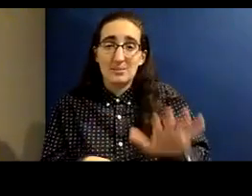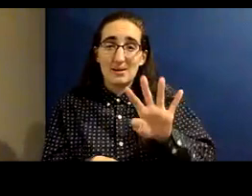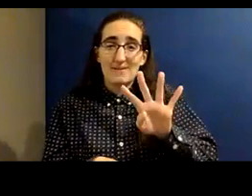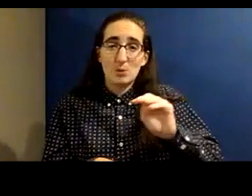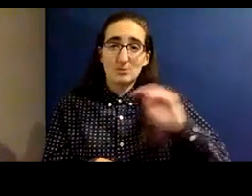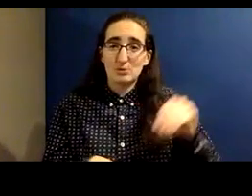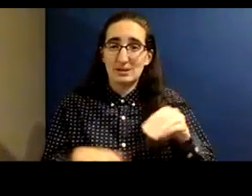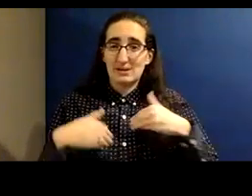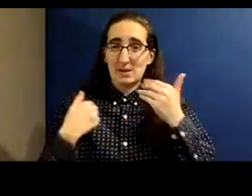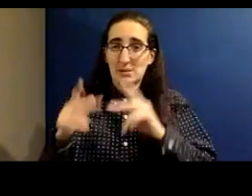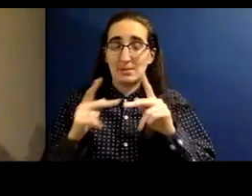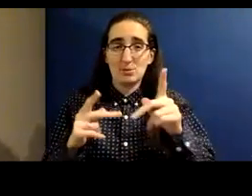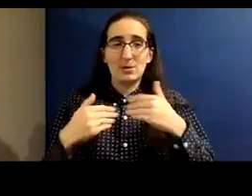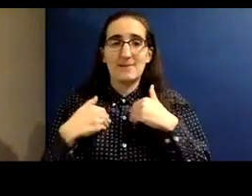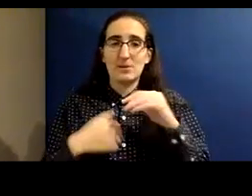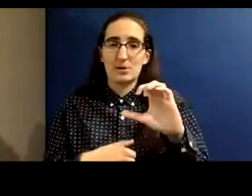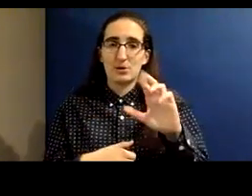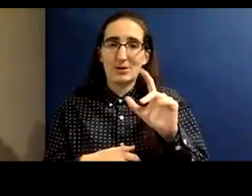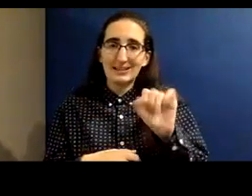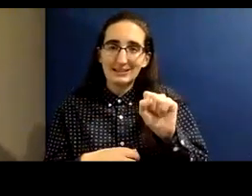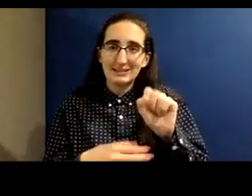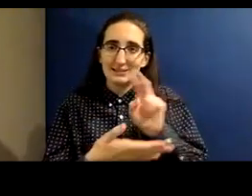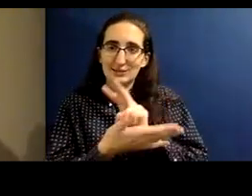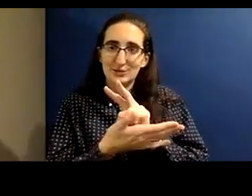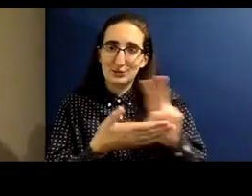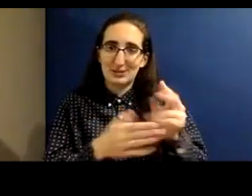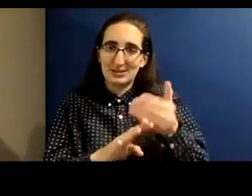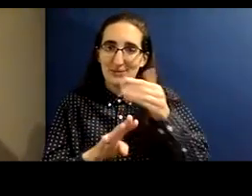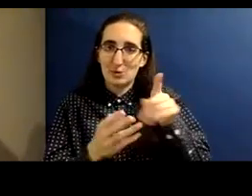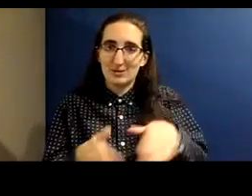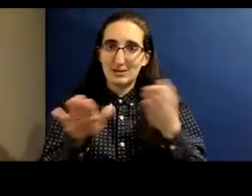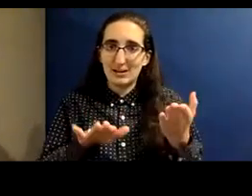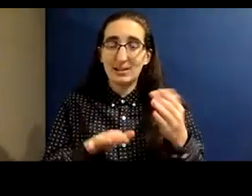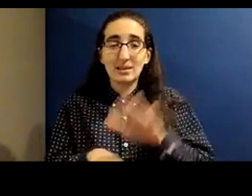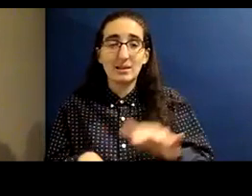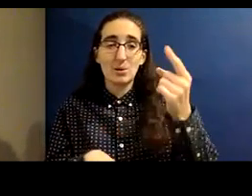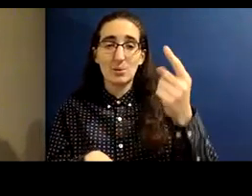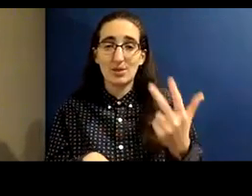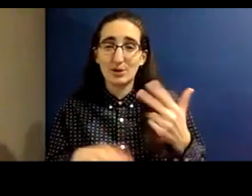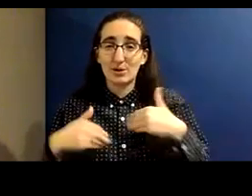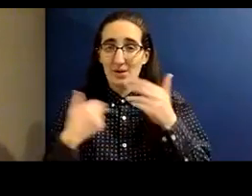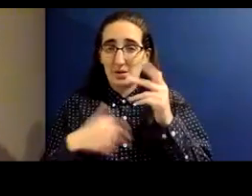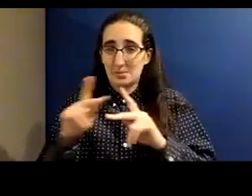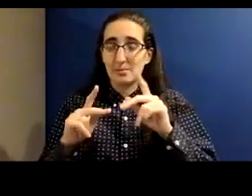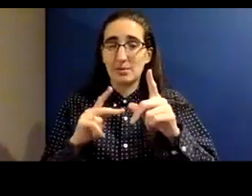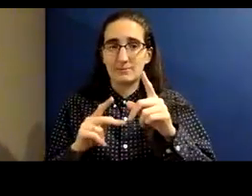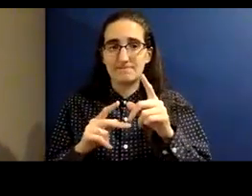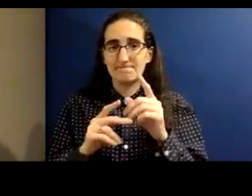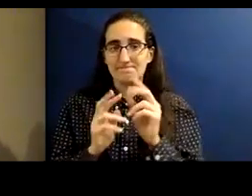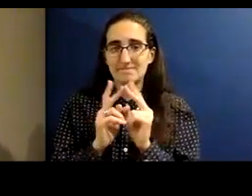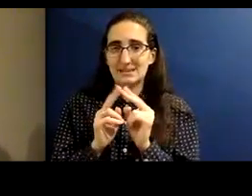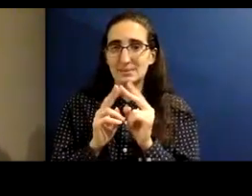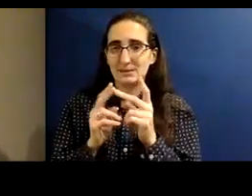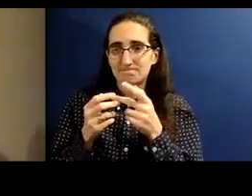young people, there was a crisis 2 weeks prior to death. For about a third of young people, there was an intimate partner